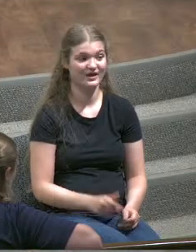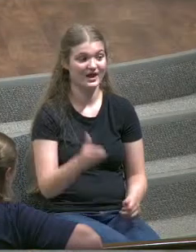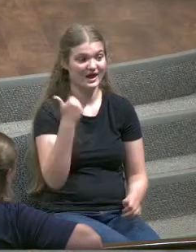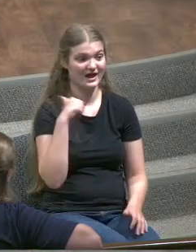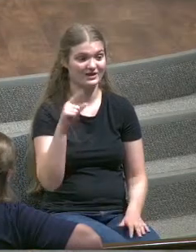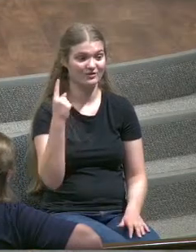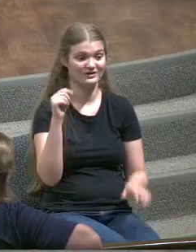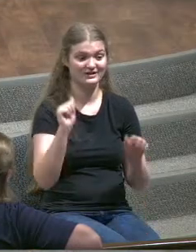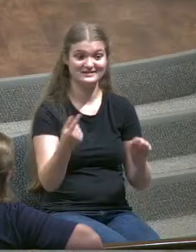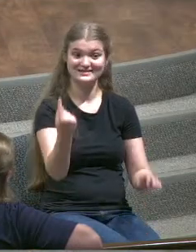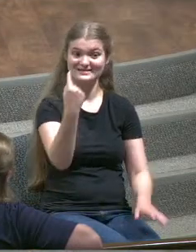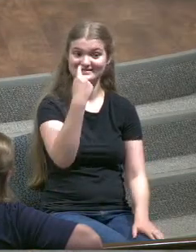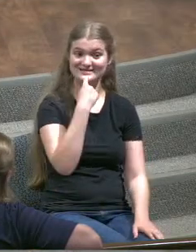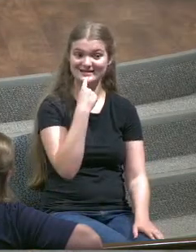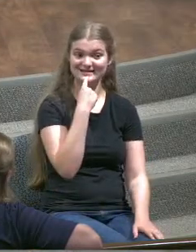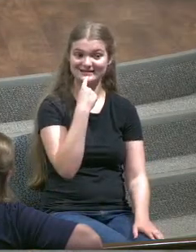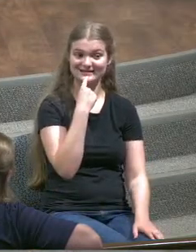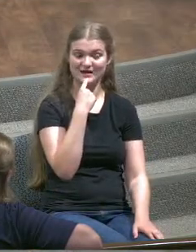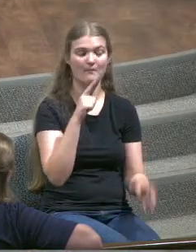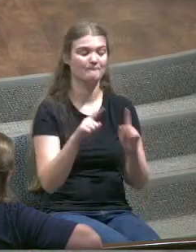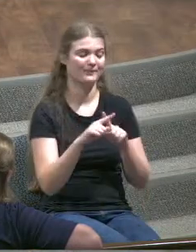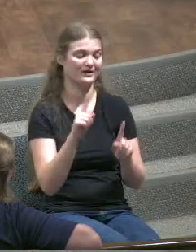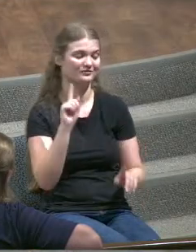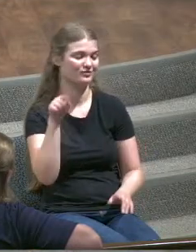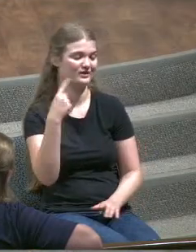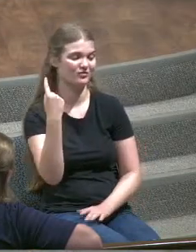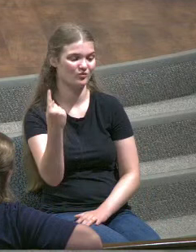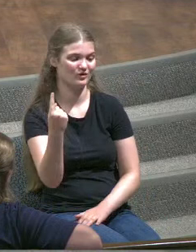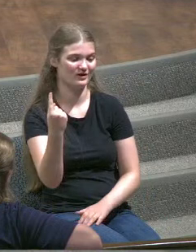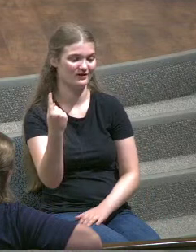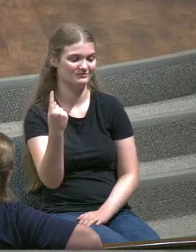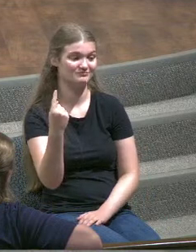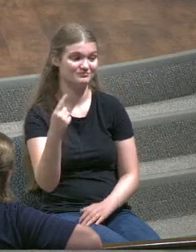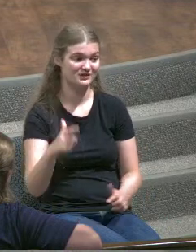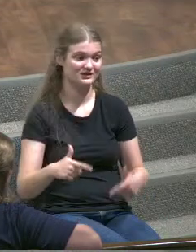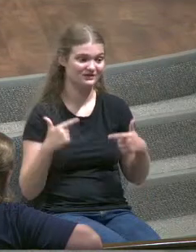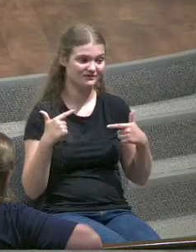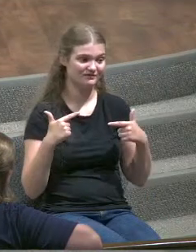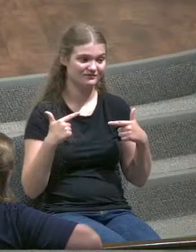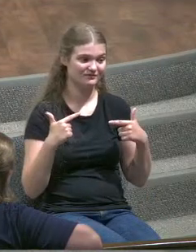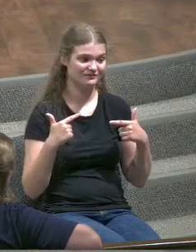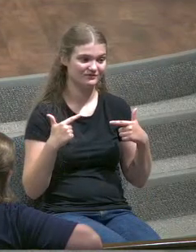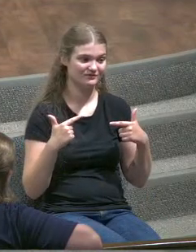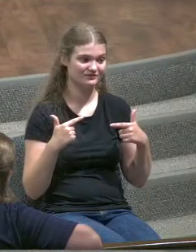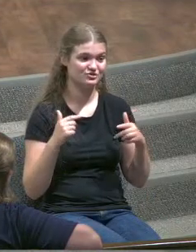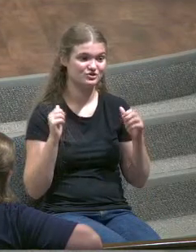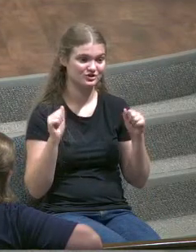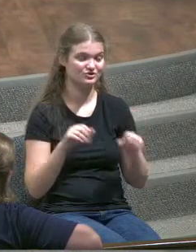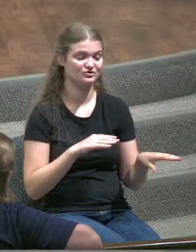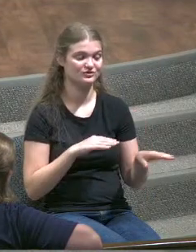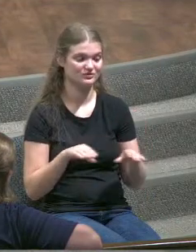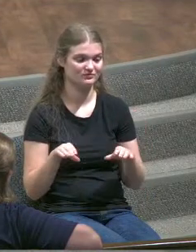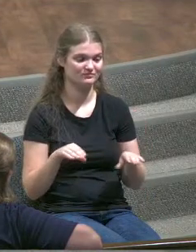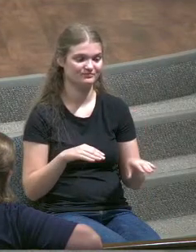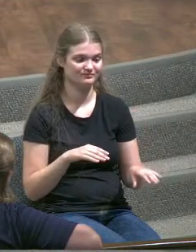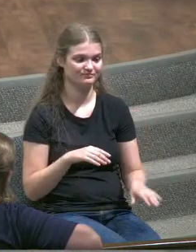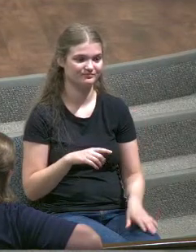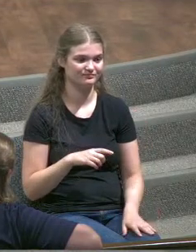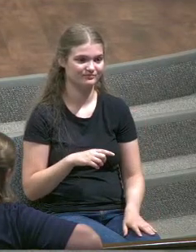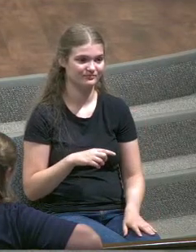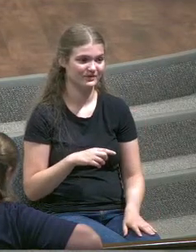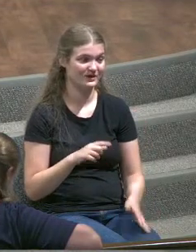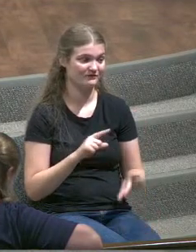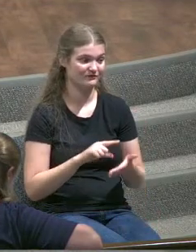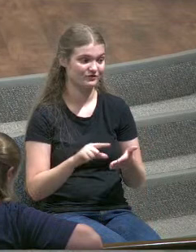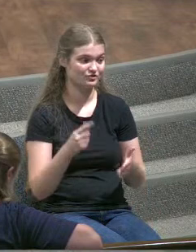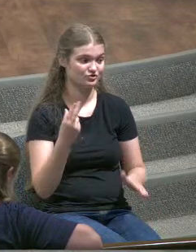can say that. There's only one whoever has ever lived who someone would actually be able to get up. And you see in verse